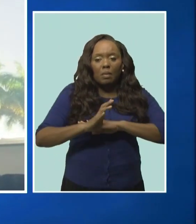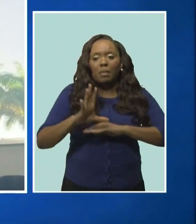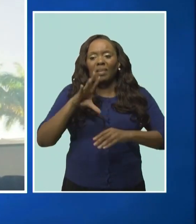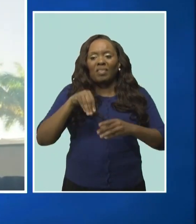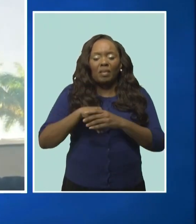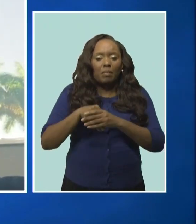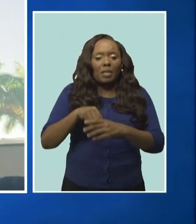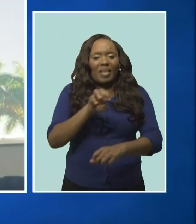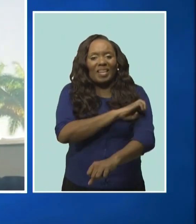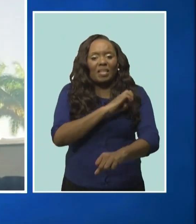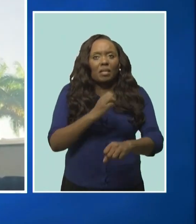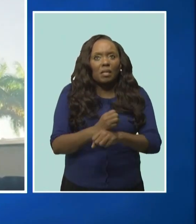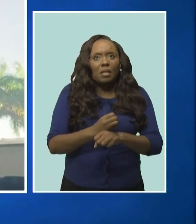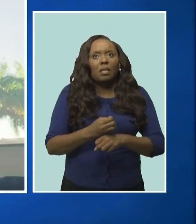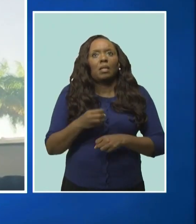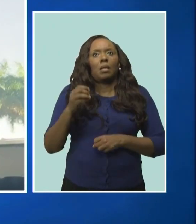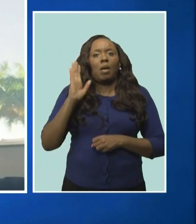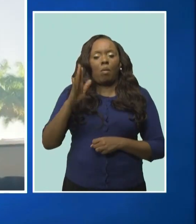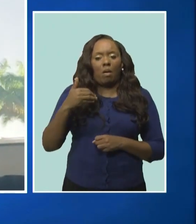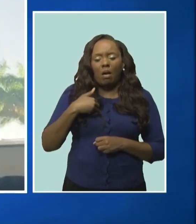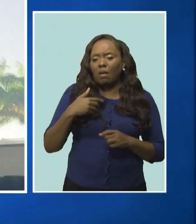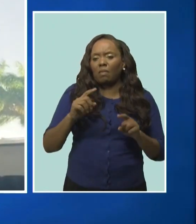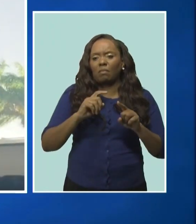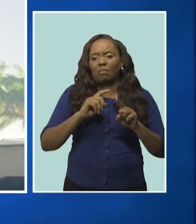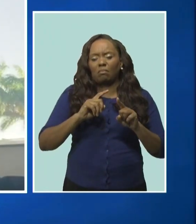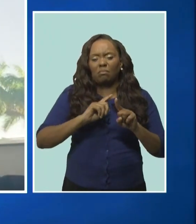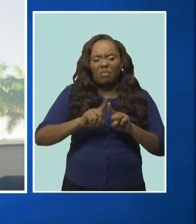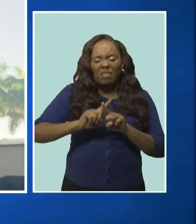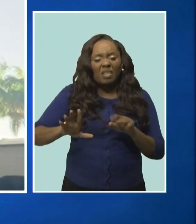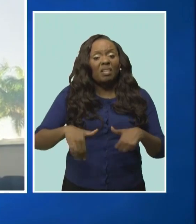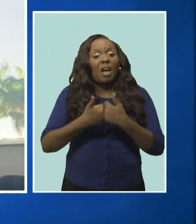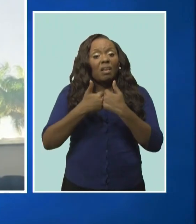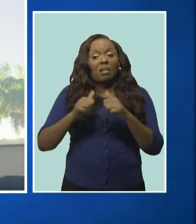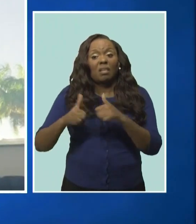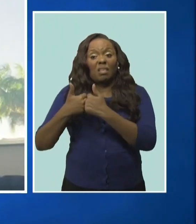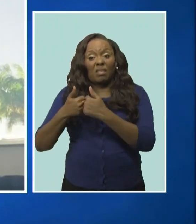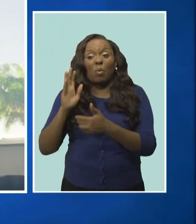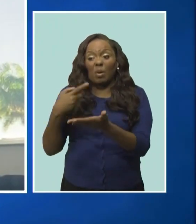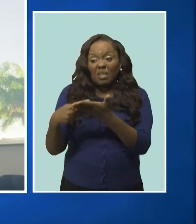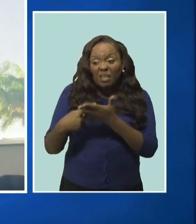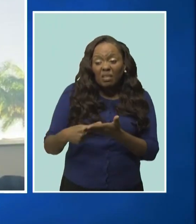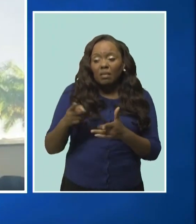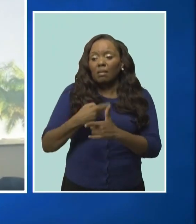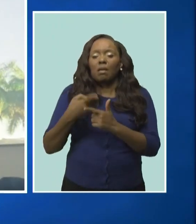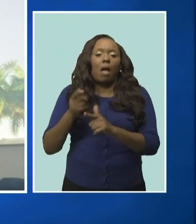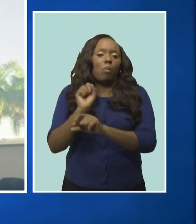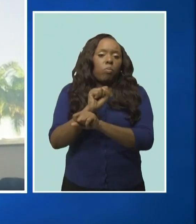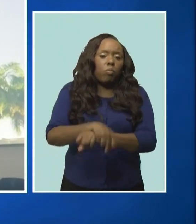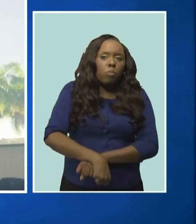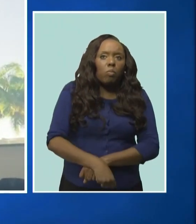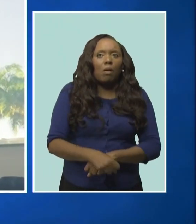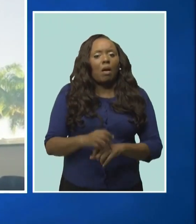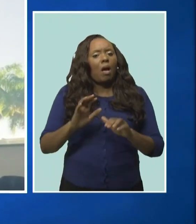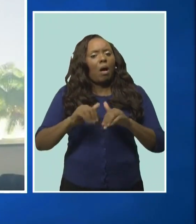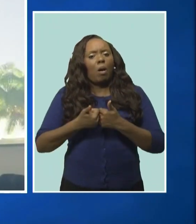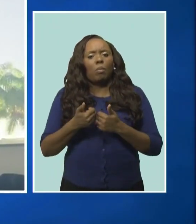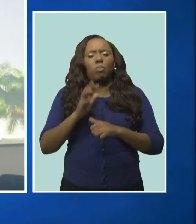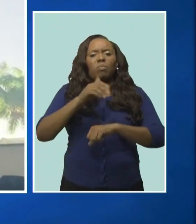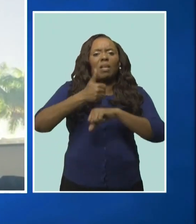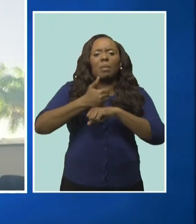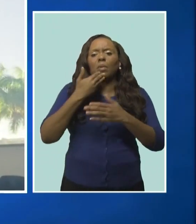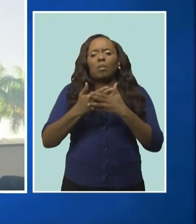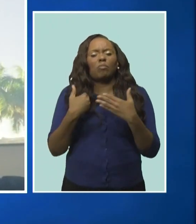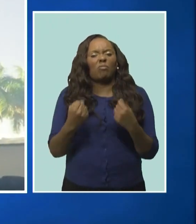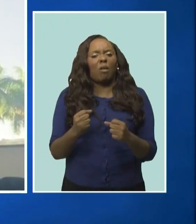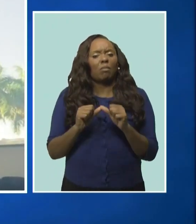where, challenges can be discussed and overcome, and sustainable energy paths can be established. I mean, there's a